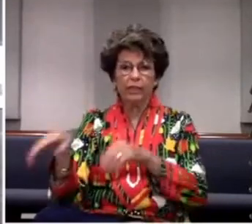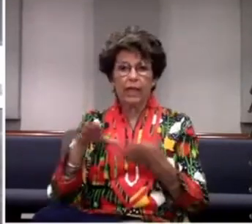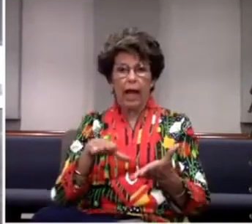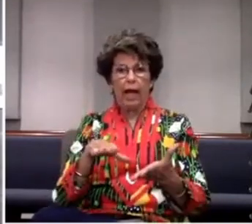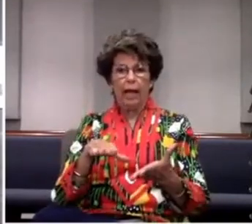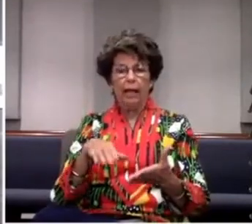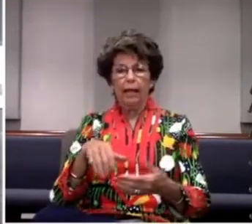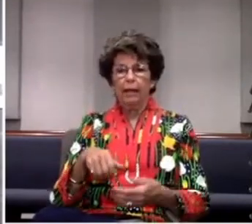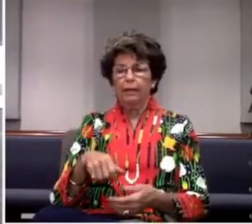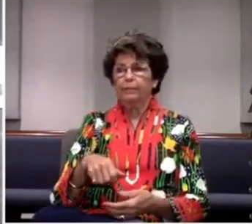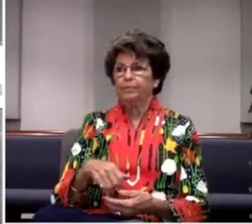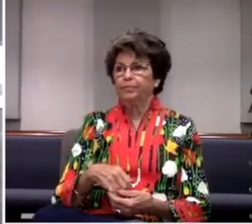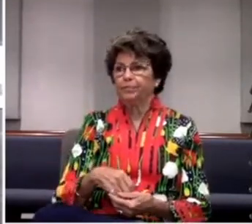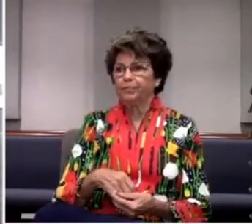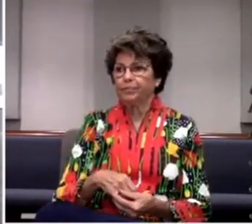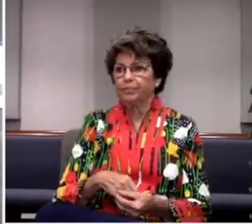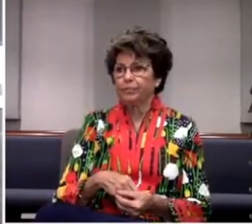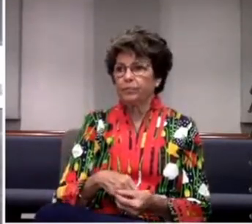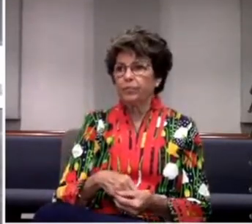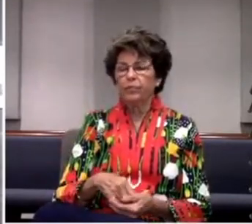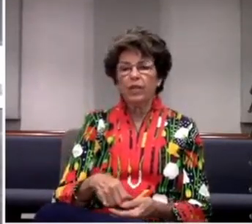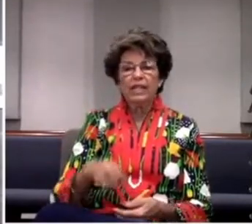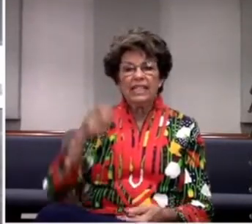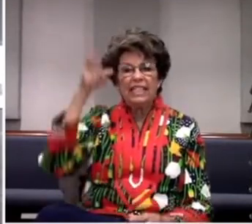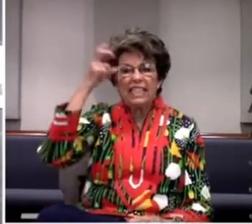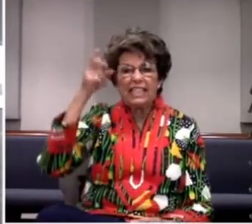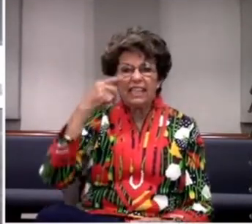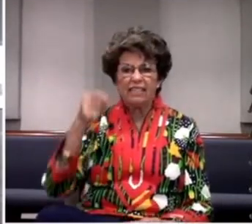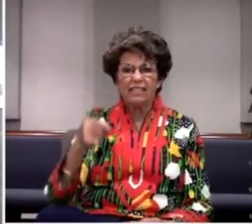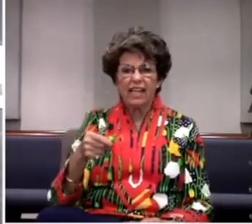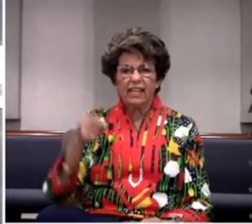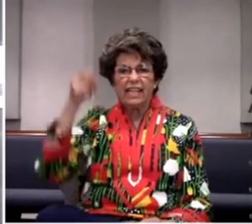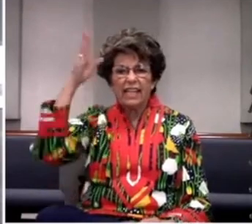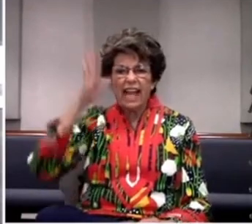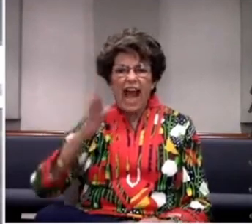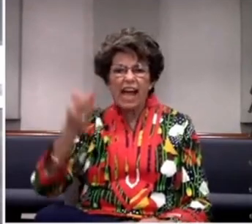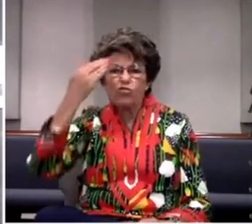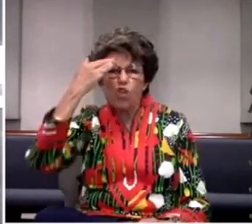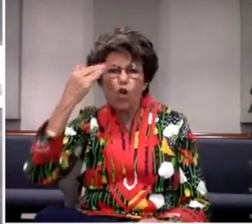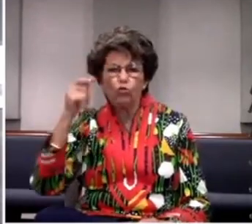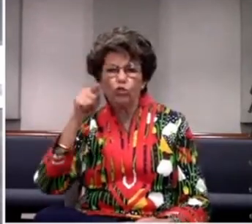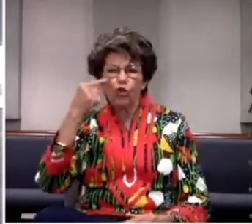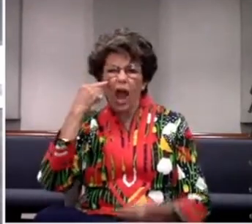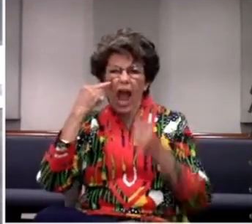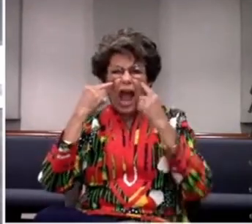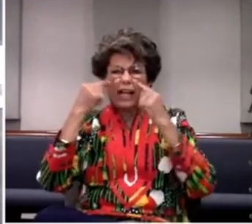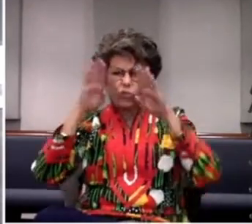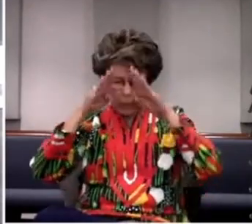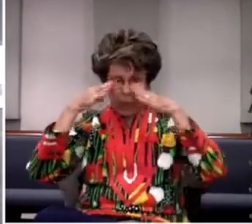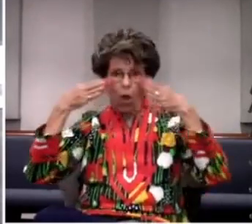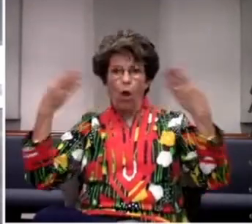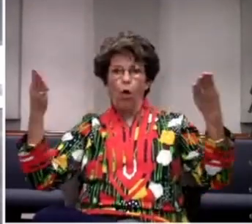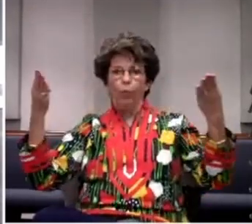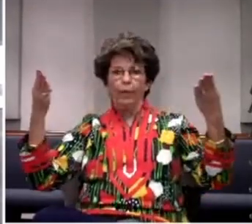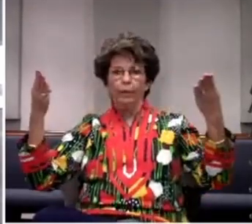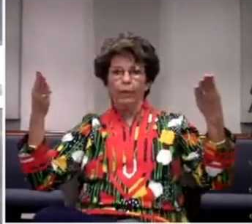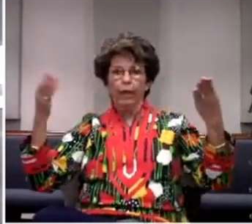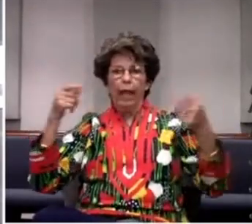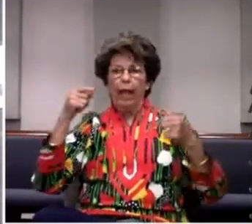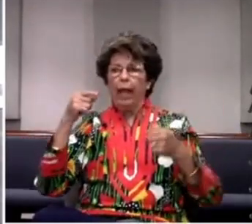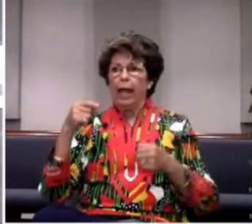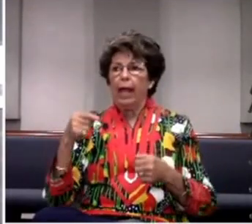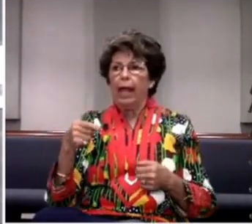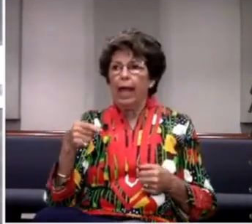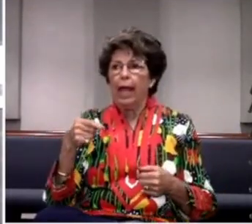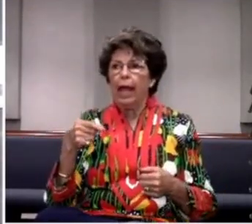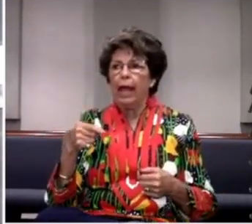you eat thereof, your eyes will be open, and you'll be as a God." What does Satan do? He comes into that garden and he says, God is